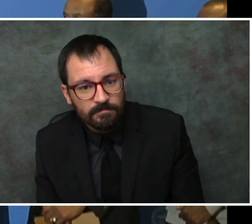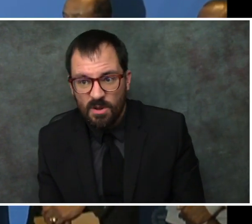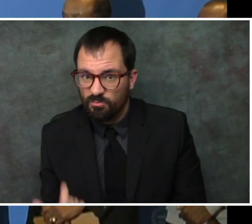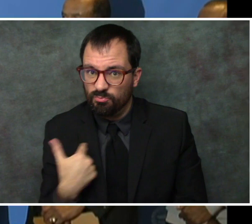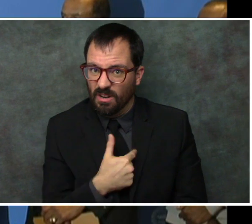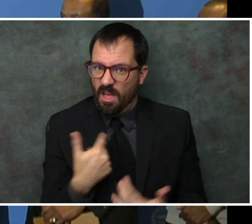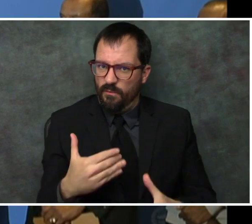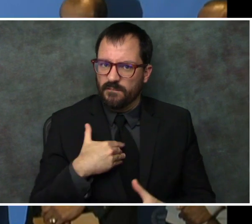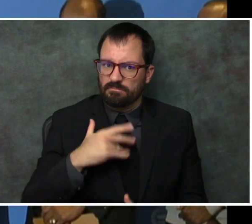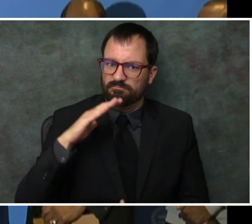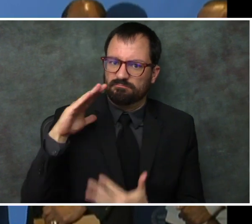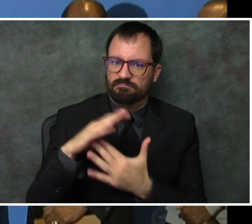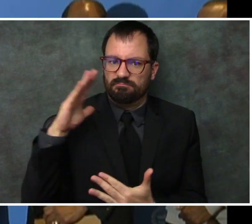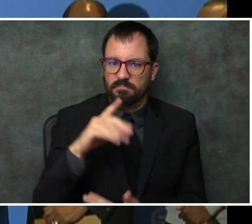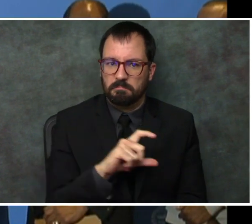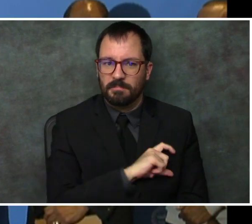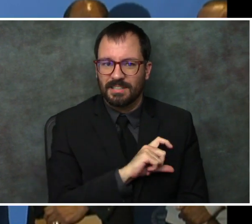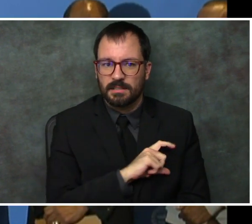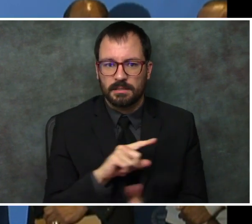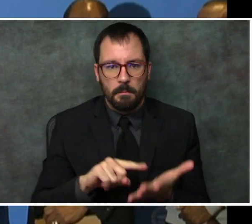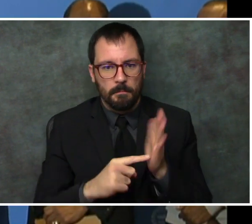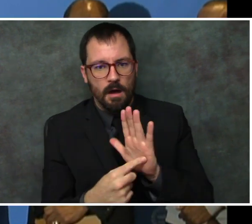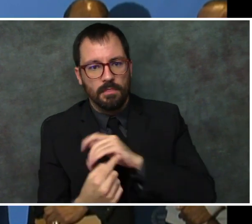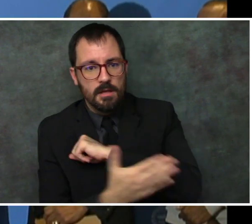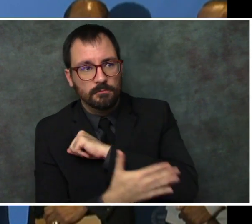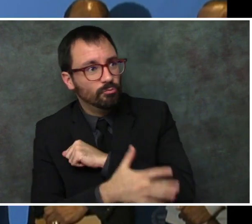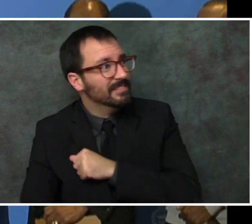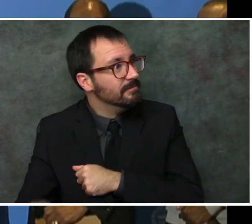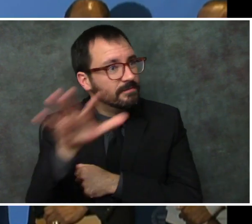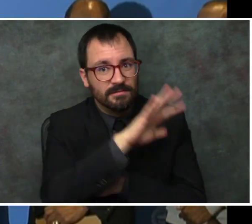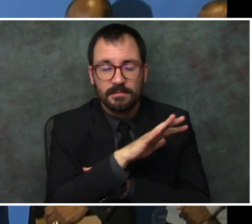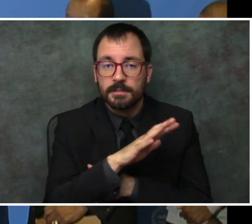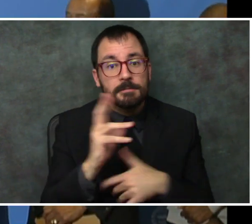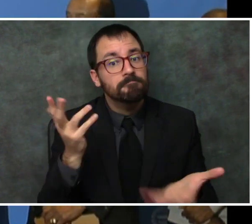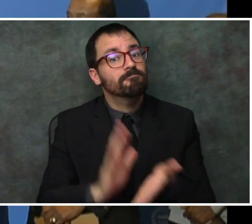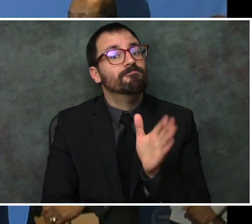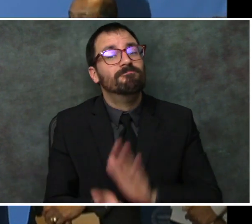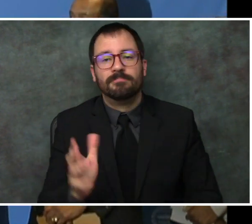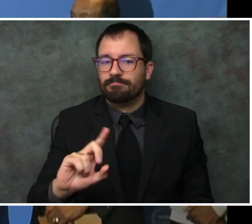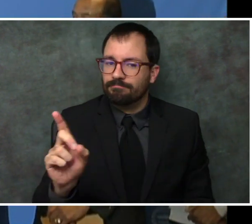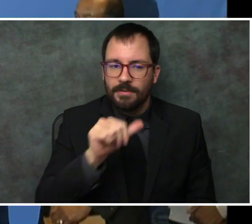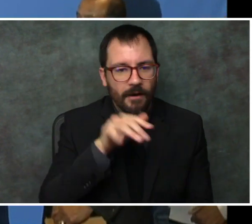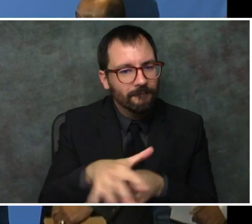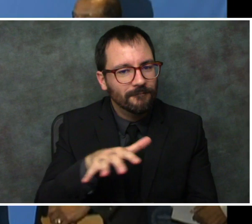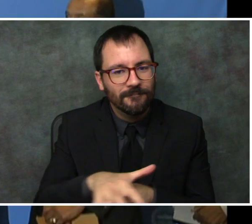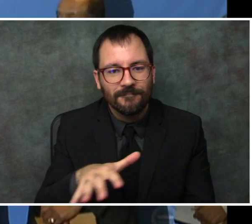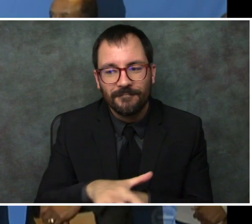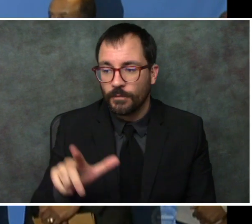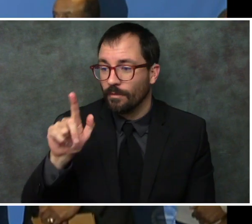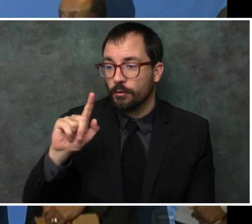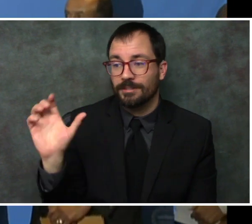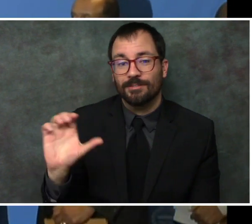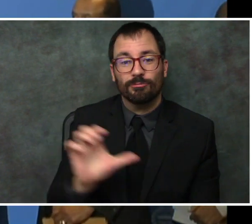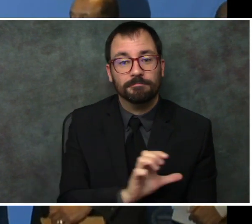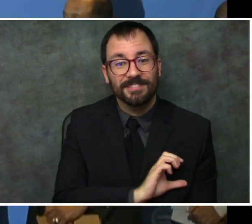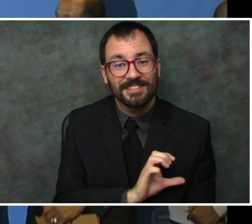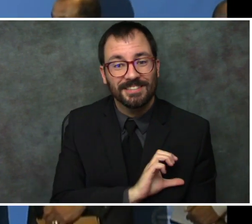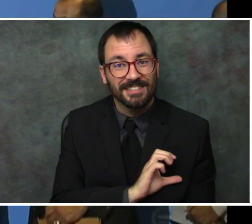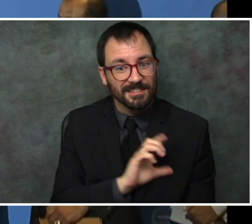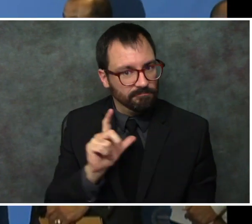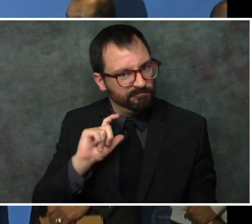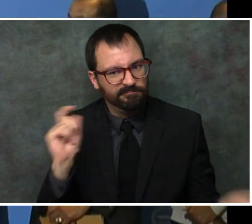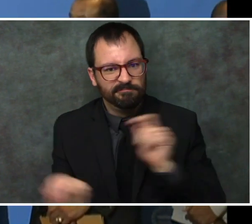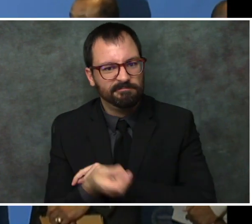country, but that is not enough. In 21st century policing, you must strive to continue